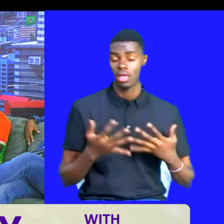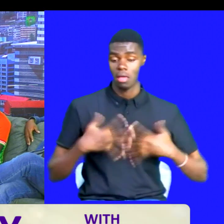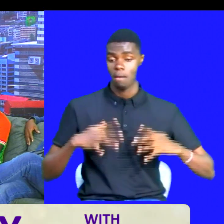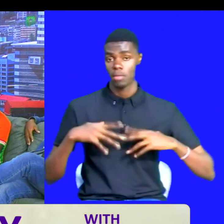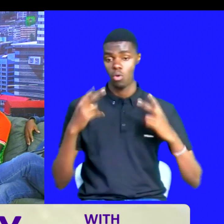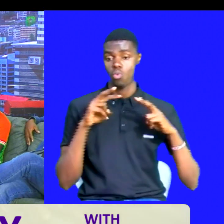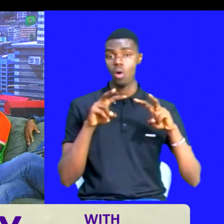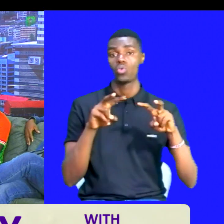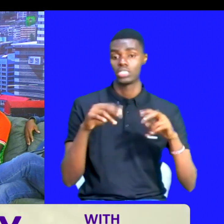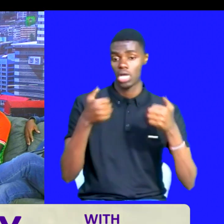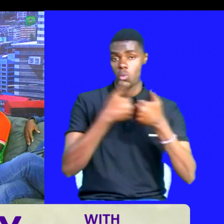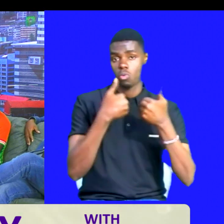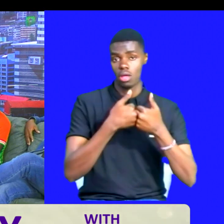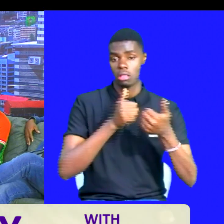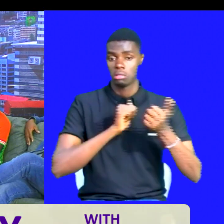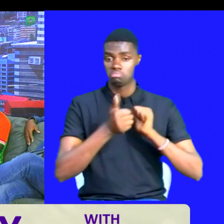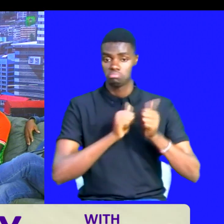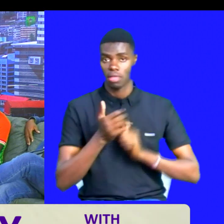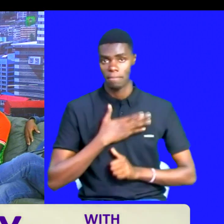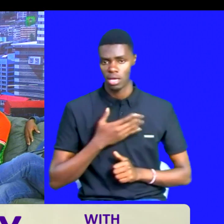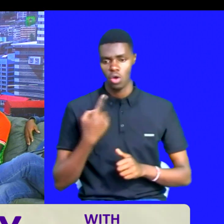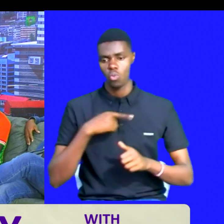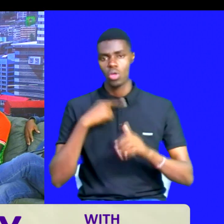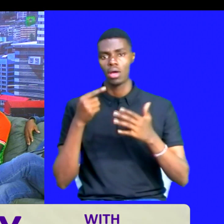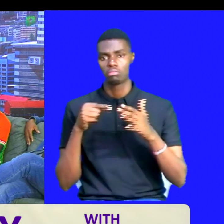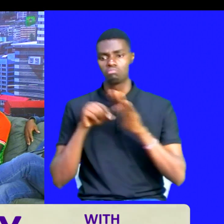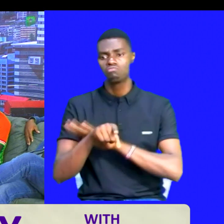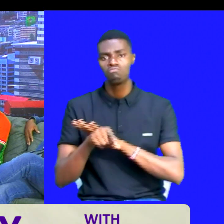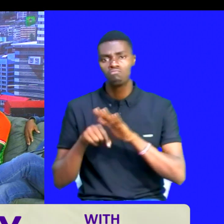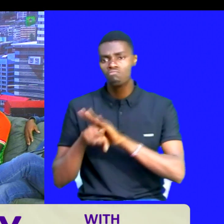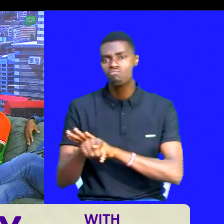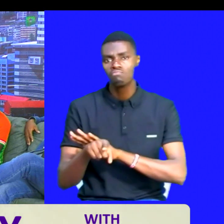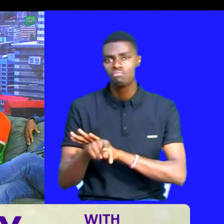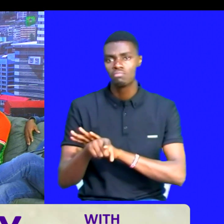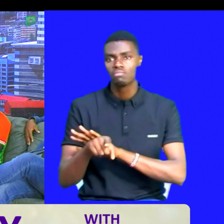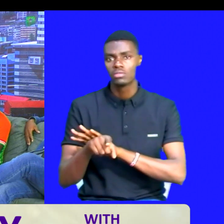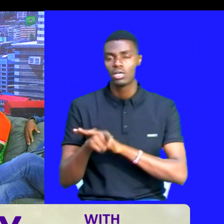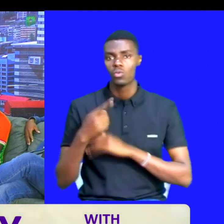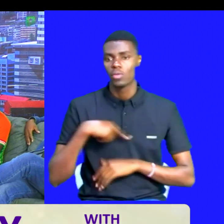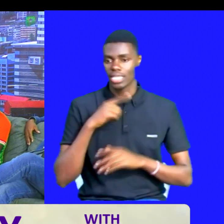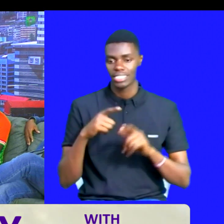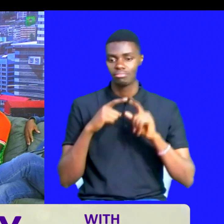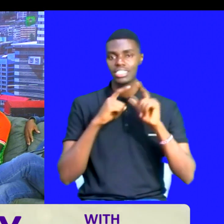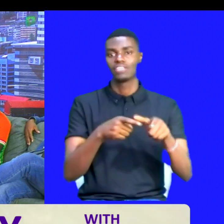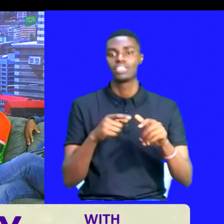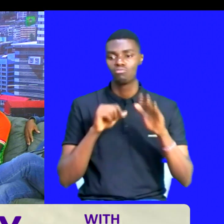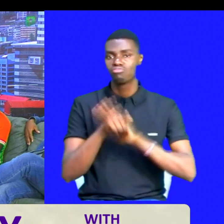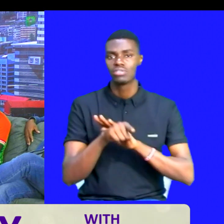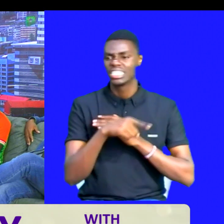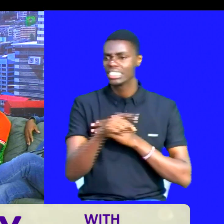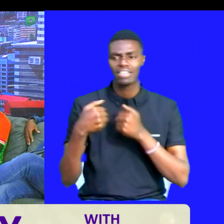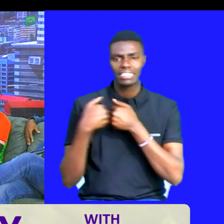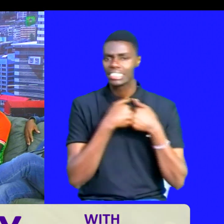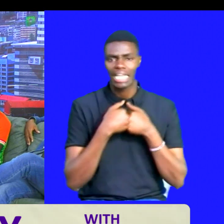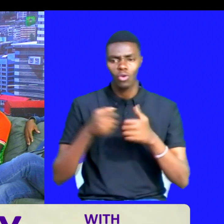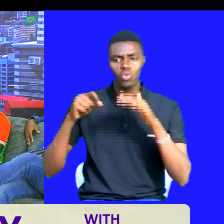watching our game, we were conceding goals that I can say we are just gifting them. Okay. You know, they did not struggle too